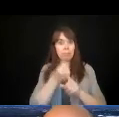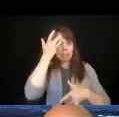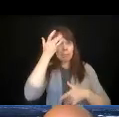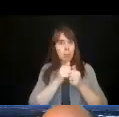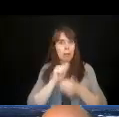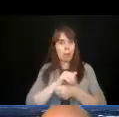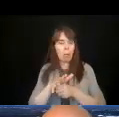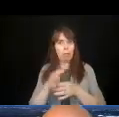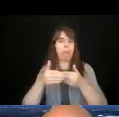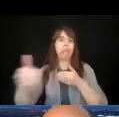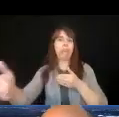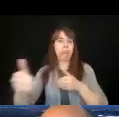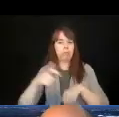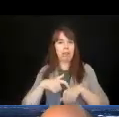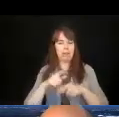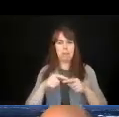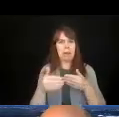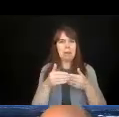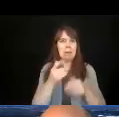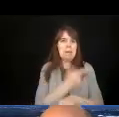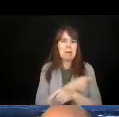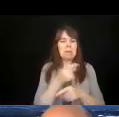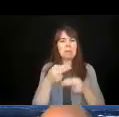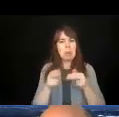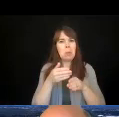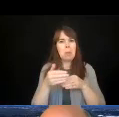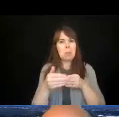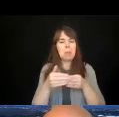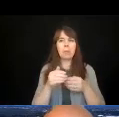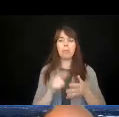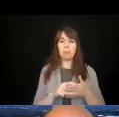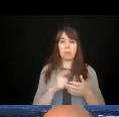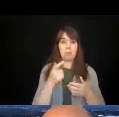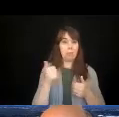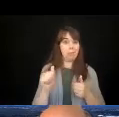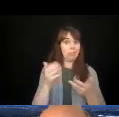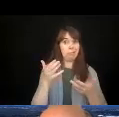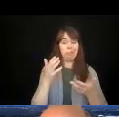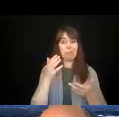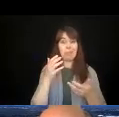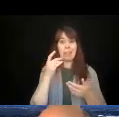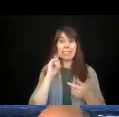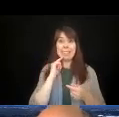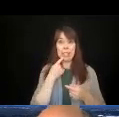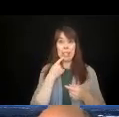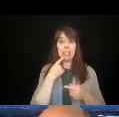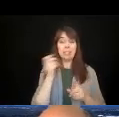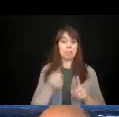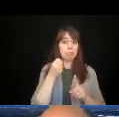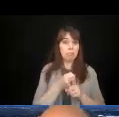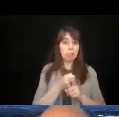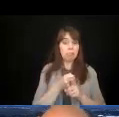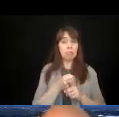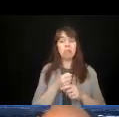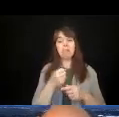learning, in each time that there's a signal that there might be a more serious side effect that's being investigated, across